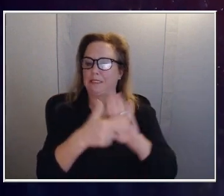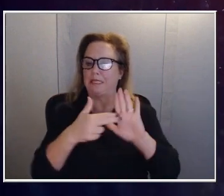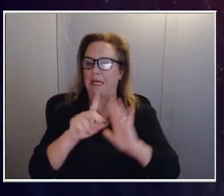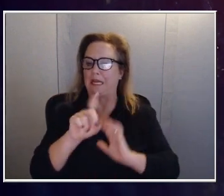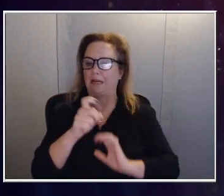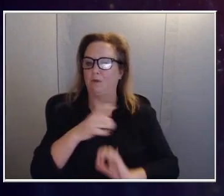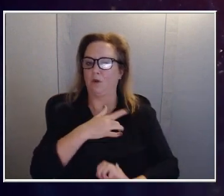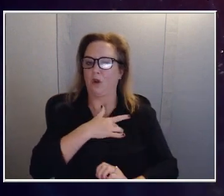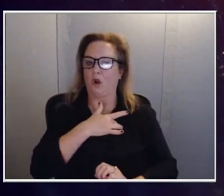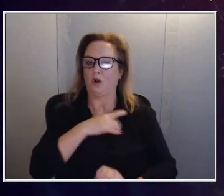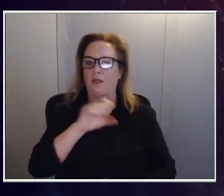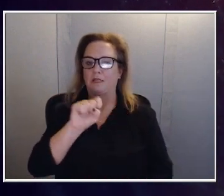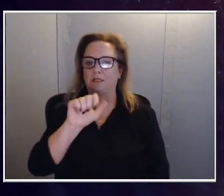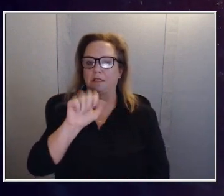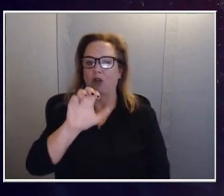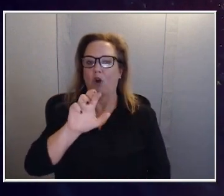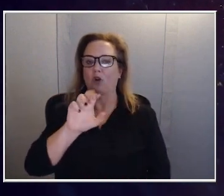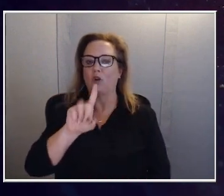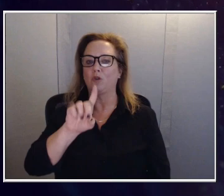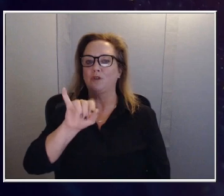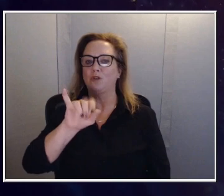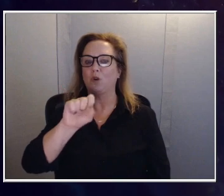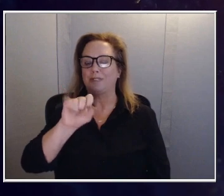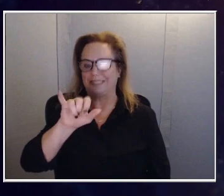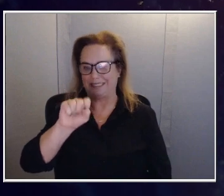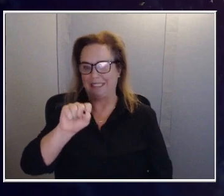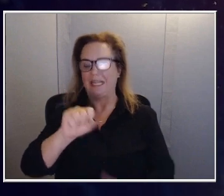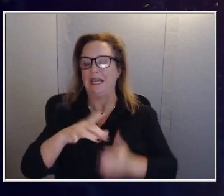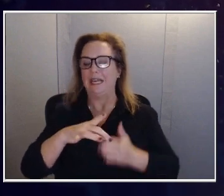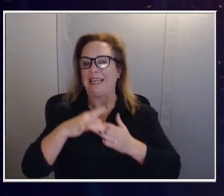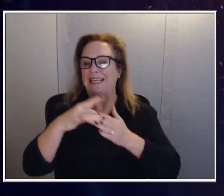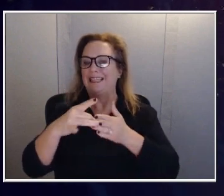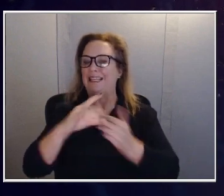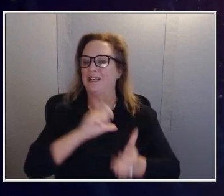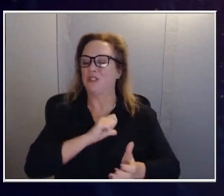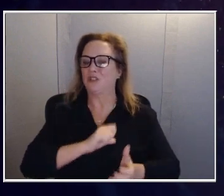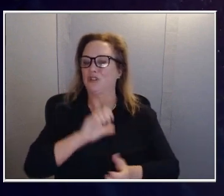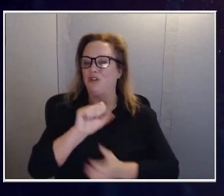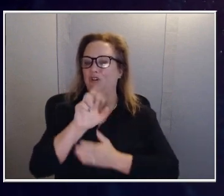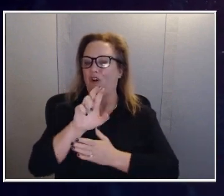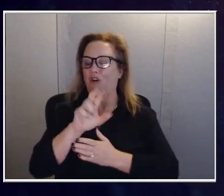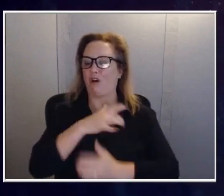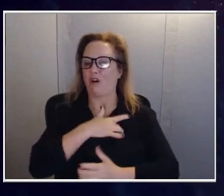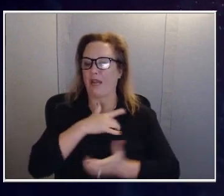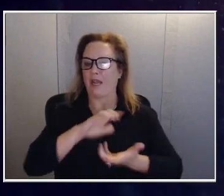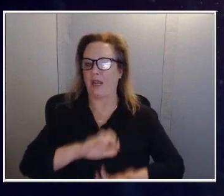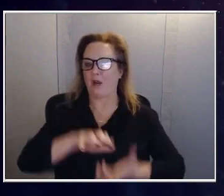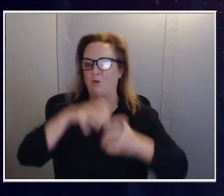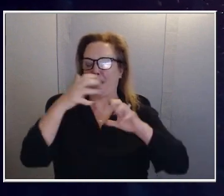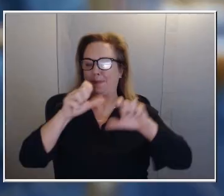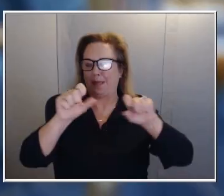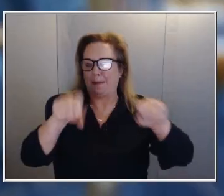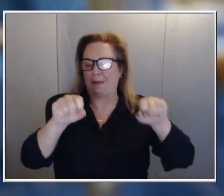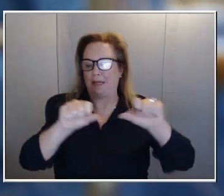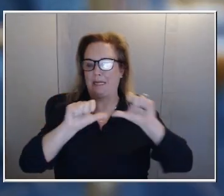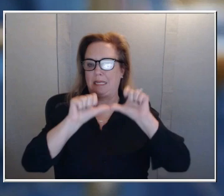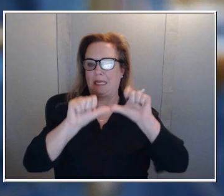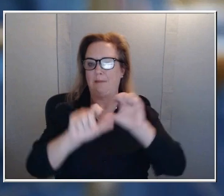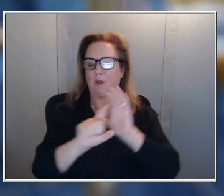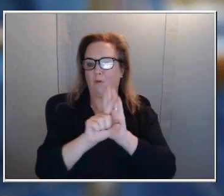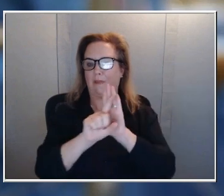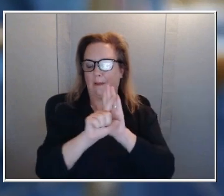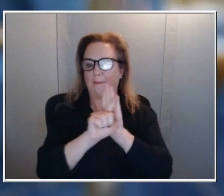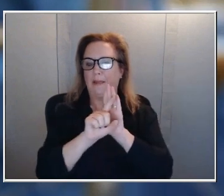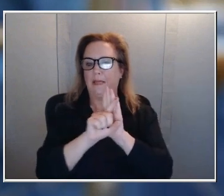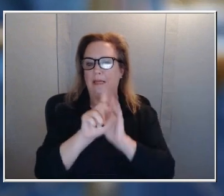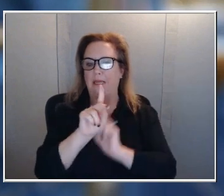cardiac sarcoidosis. It can lead to scarring of the heart and interrupt the heart's ability to keep a rhythm. Kim has